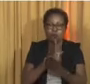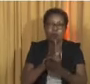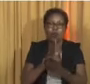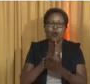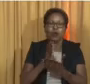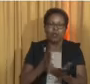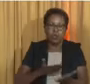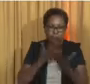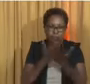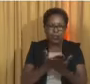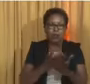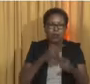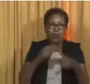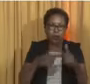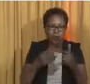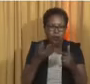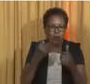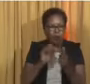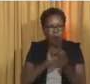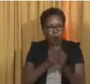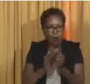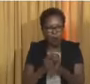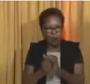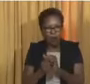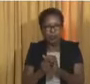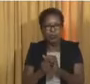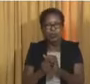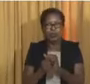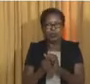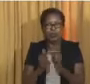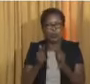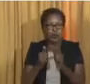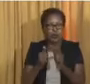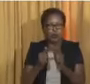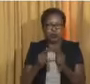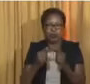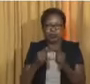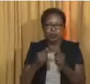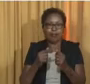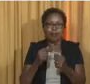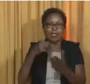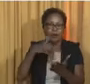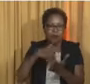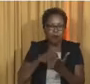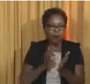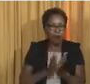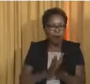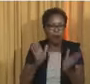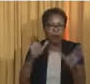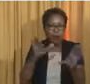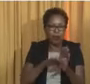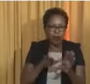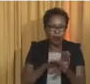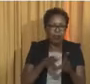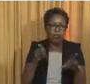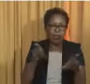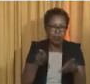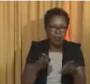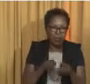the process of amendment to deepened public participation, as well as imposing